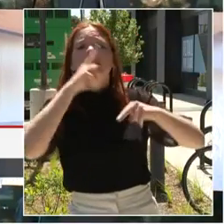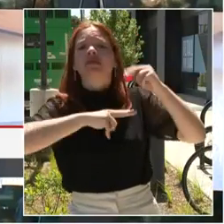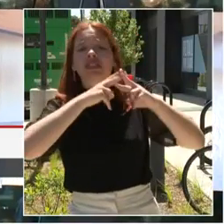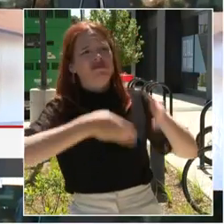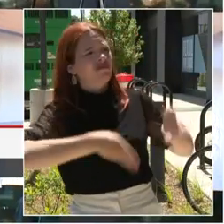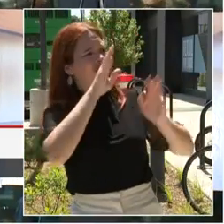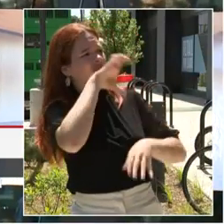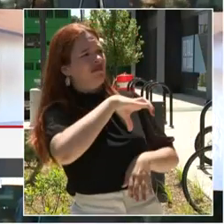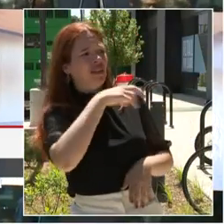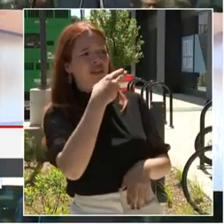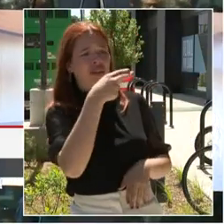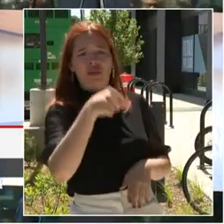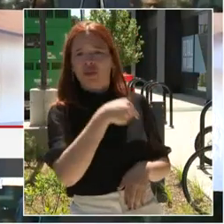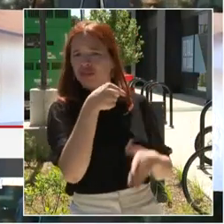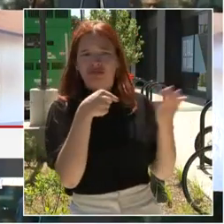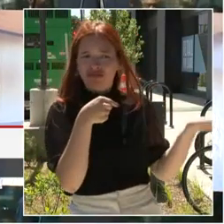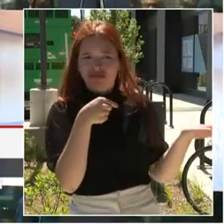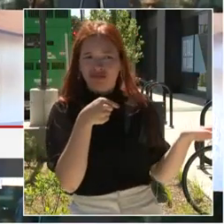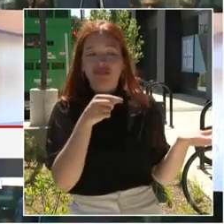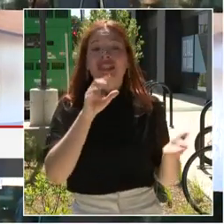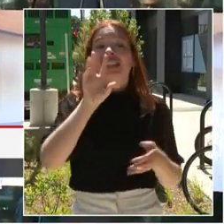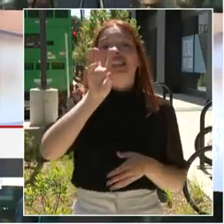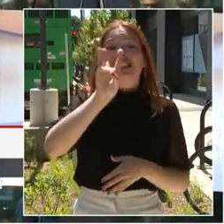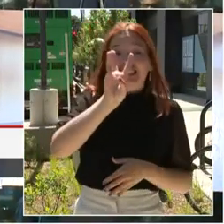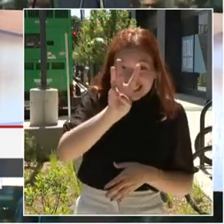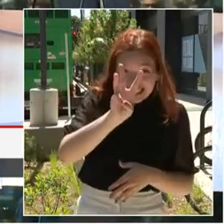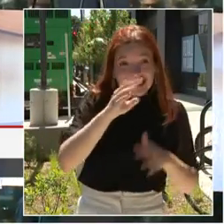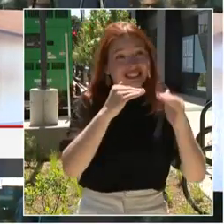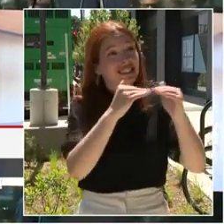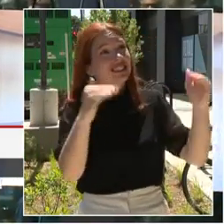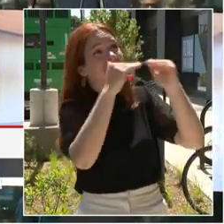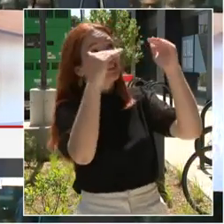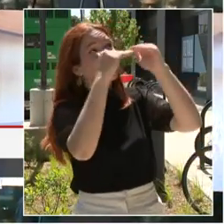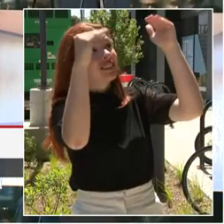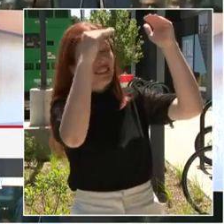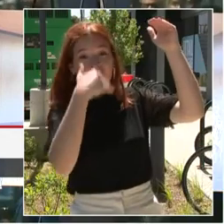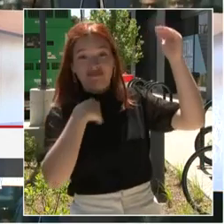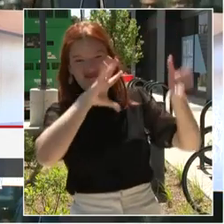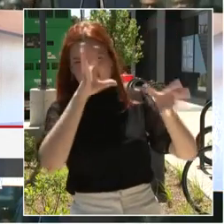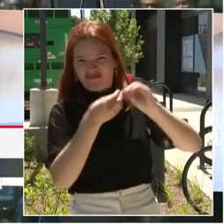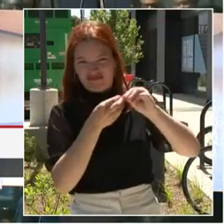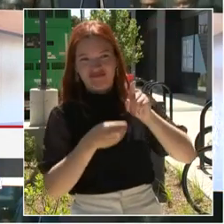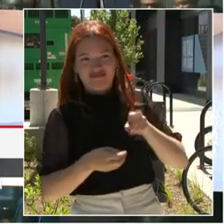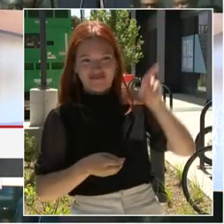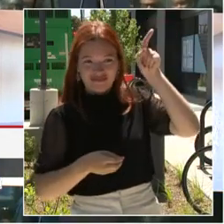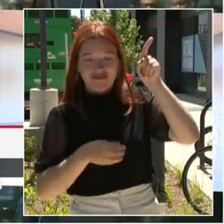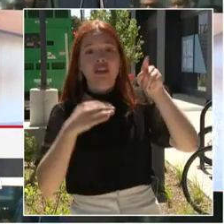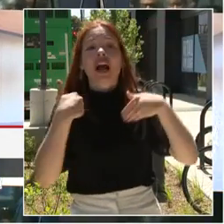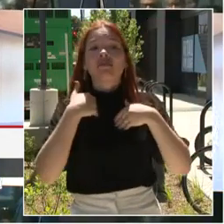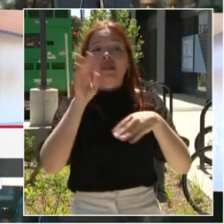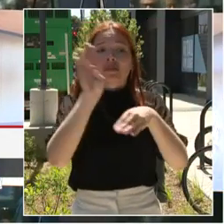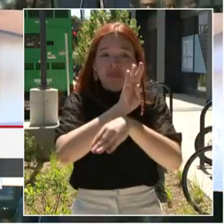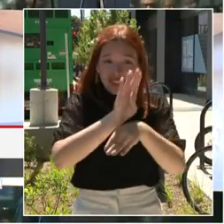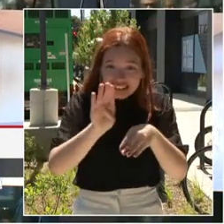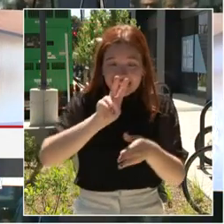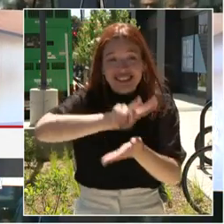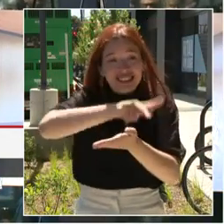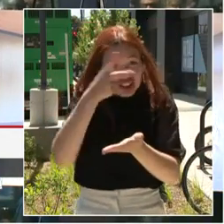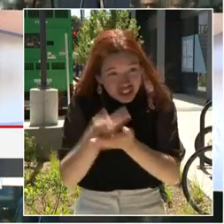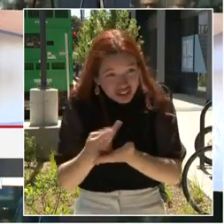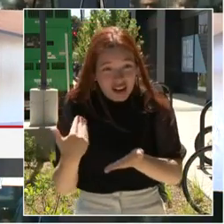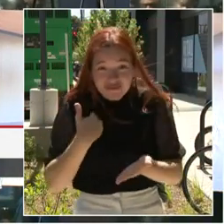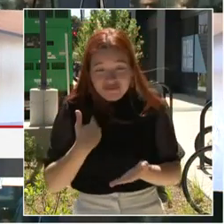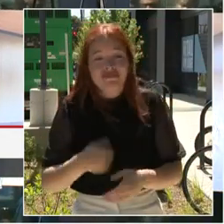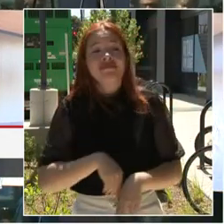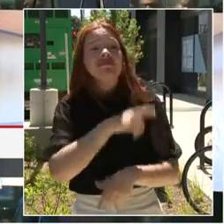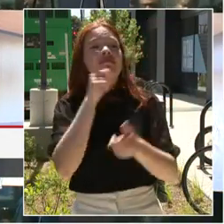239,000 square feet, six stories. It has a state-of-the-art commercial kitchen. Also, there's flex space,